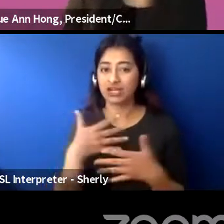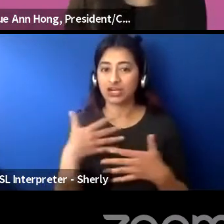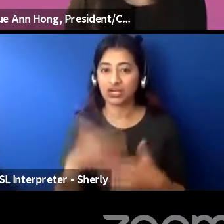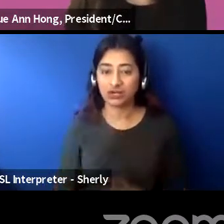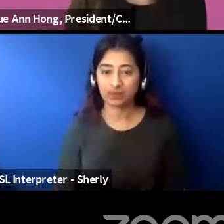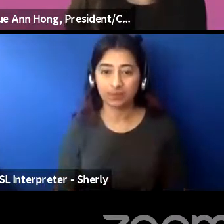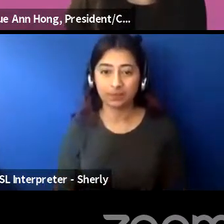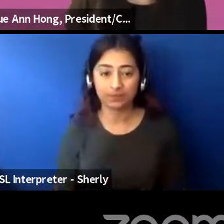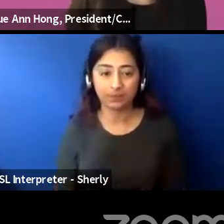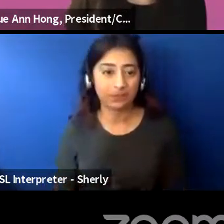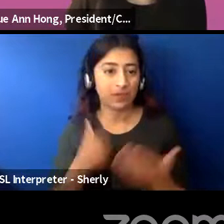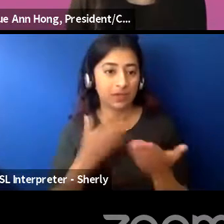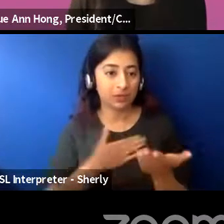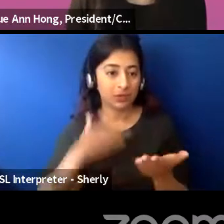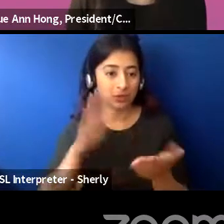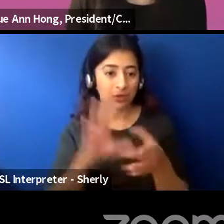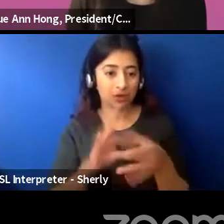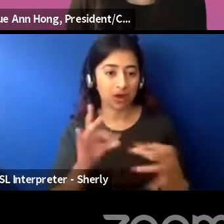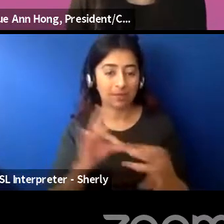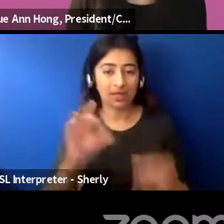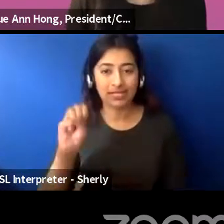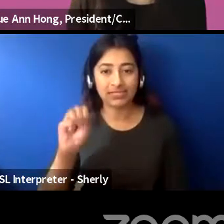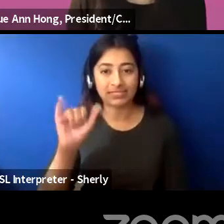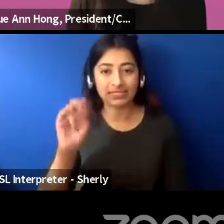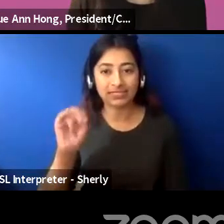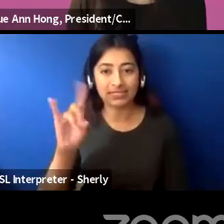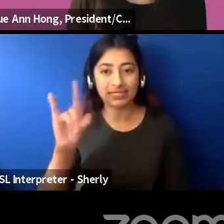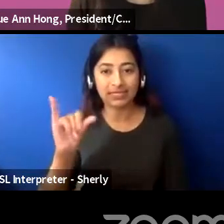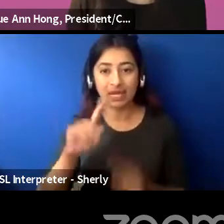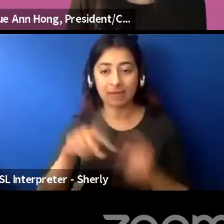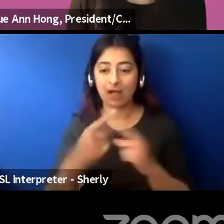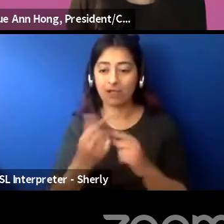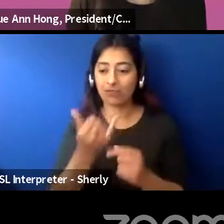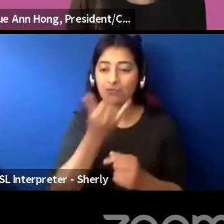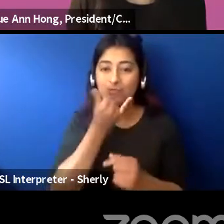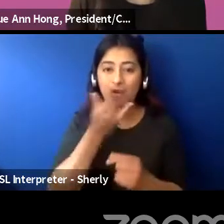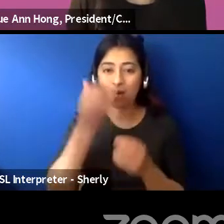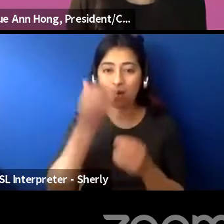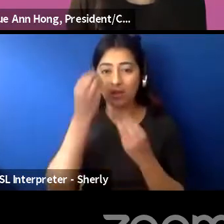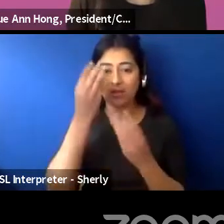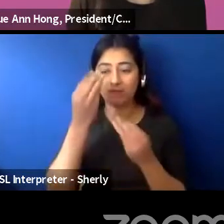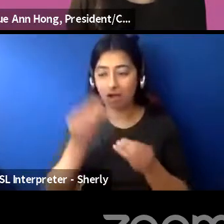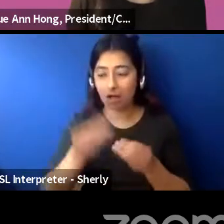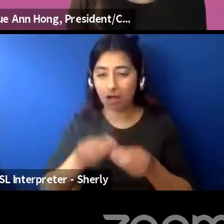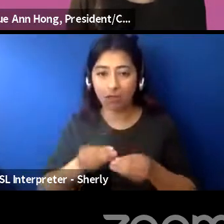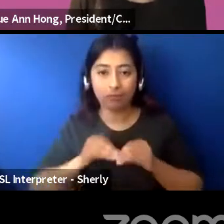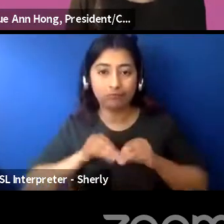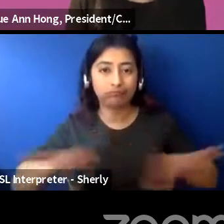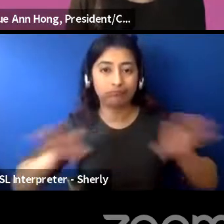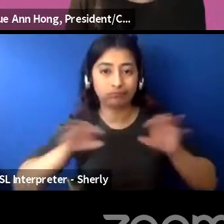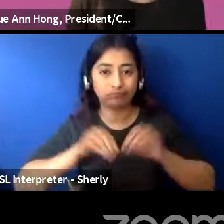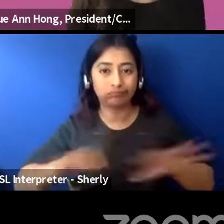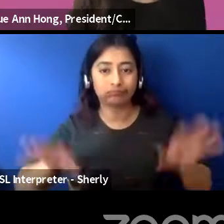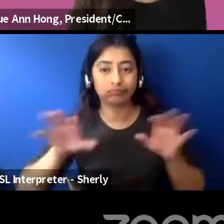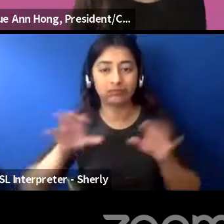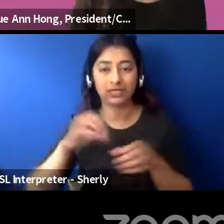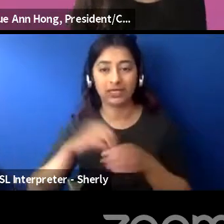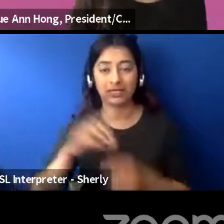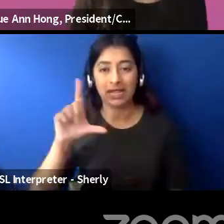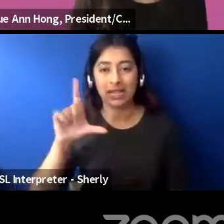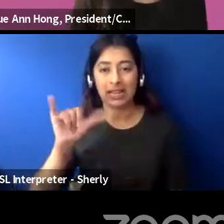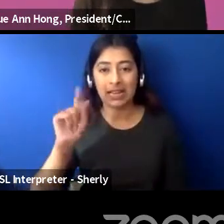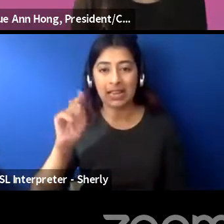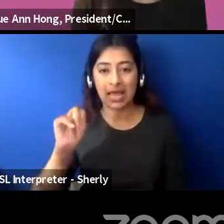hearing Cindy speak about the misinformation being spread in the Latin and Hispanic community, but in the